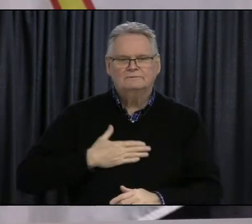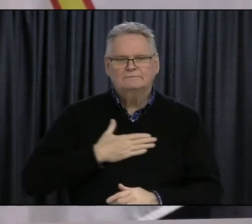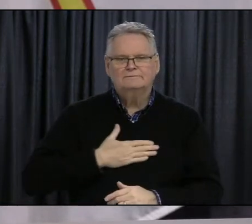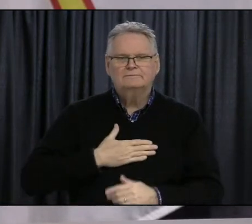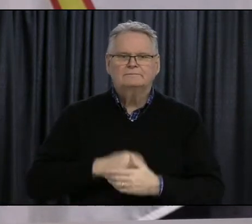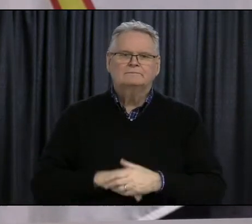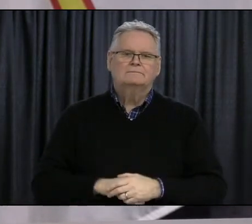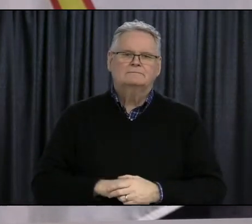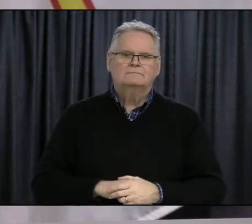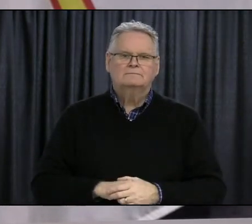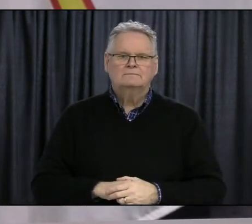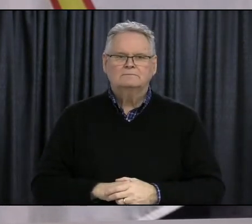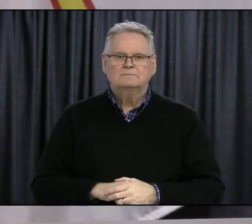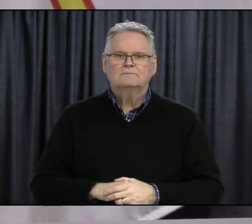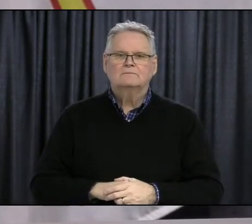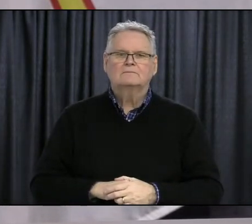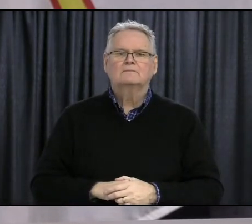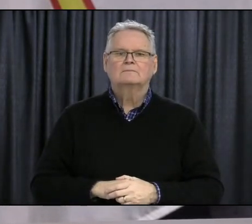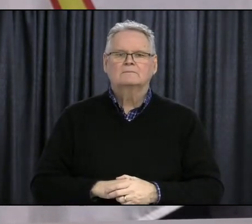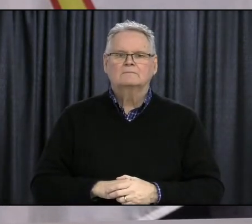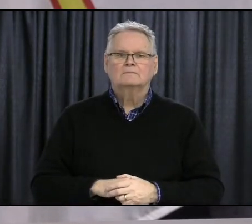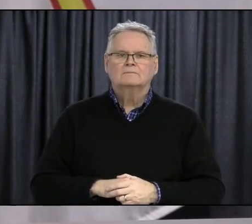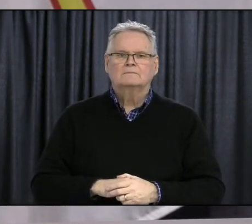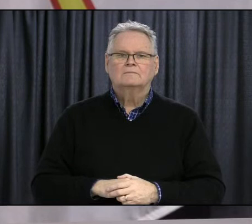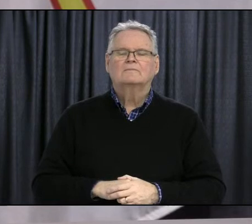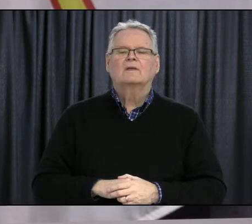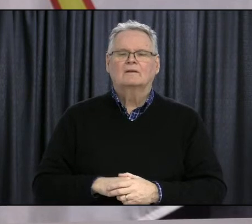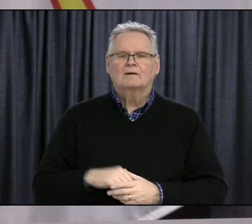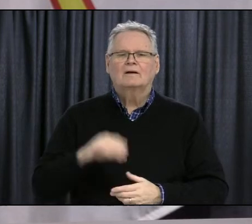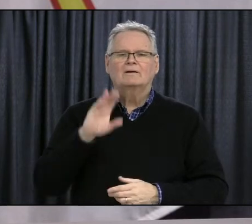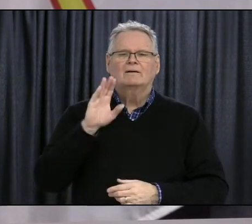feeling. This pandemic affects so many people in many